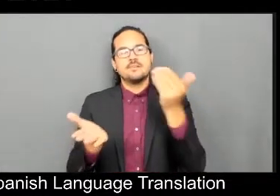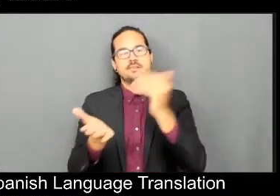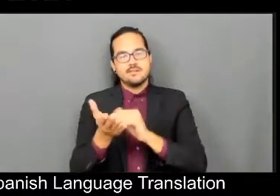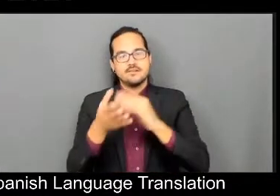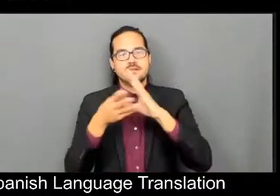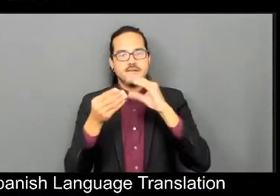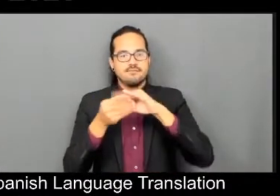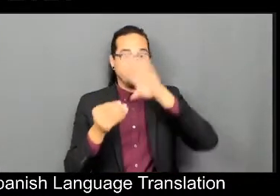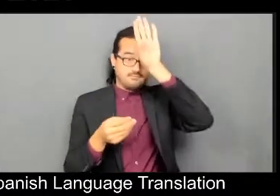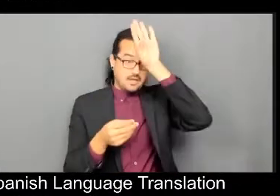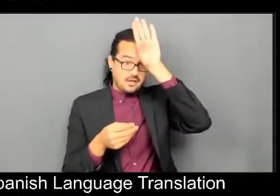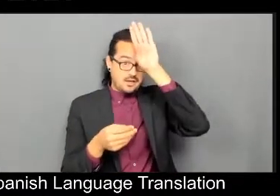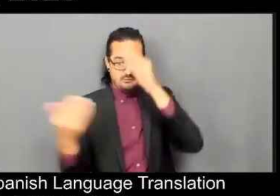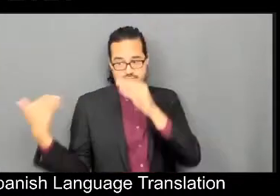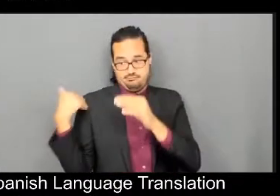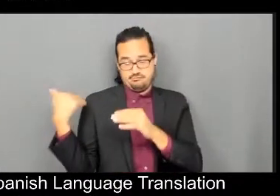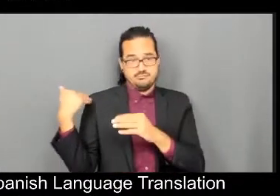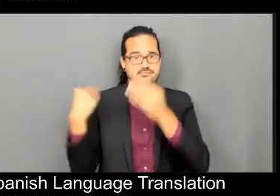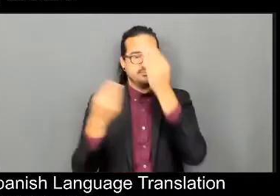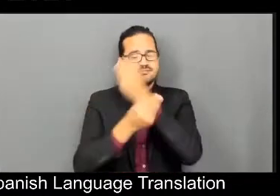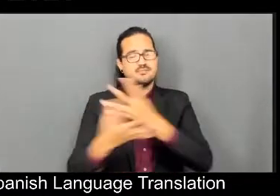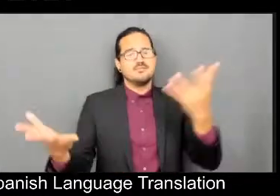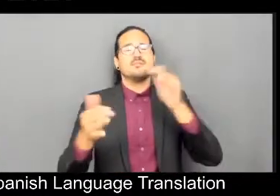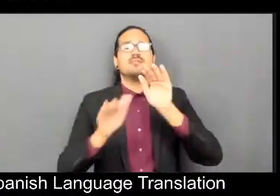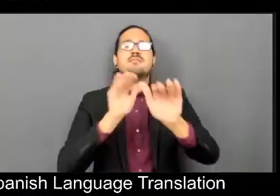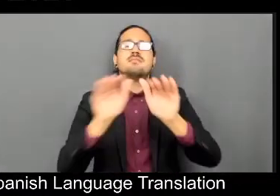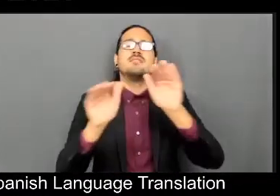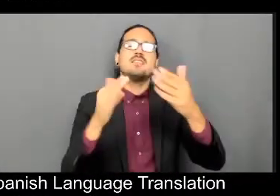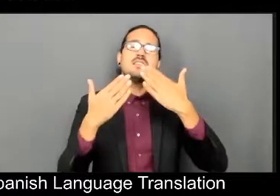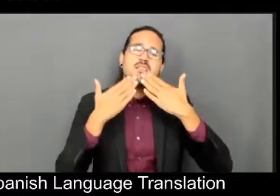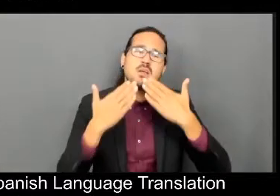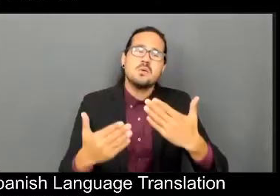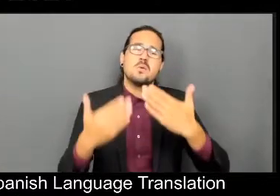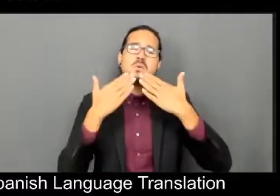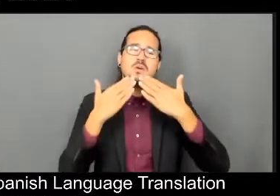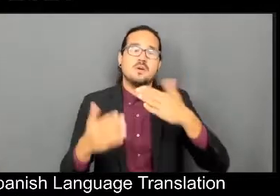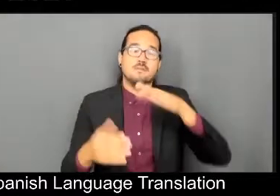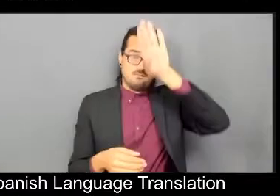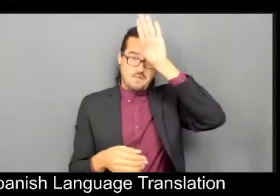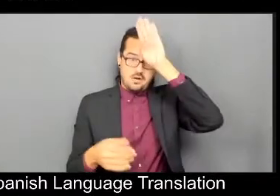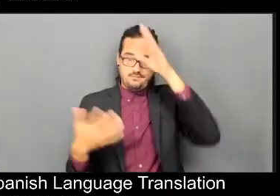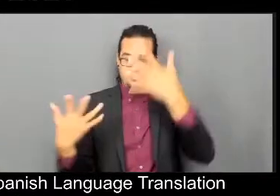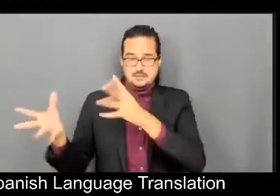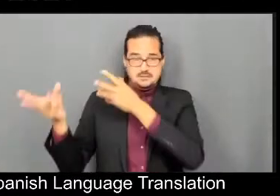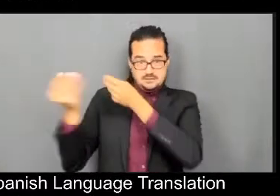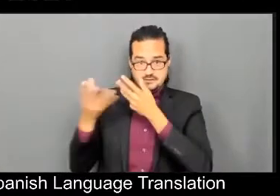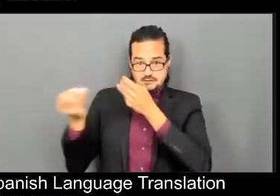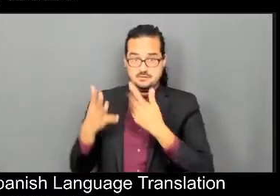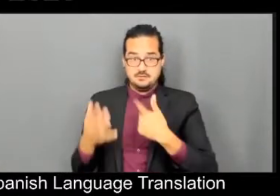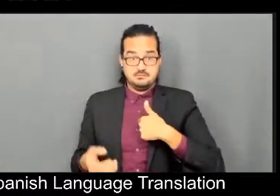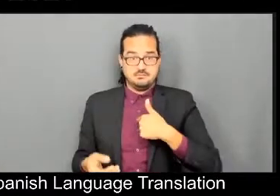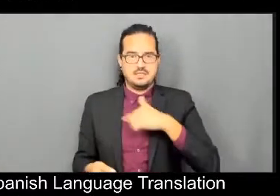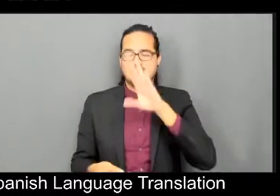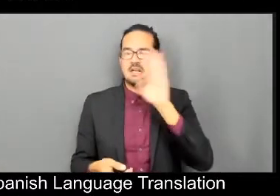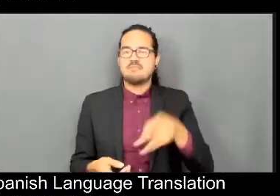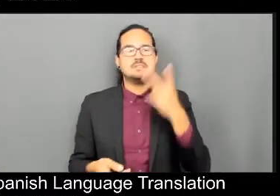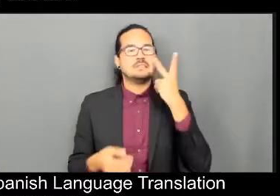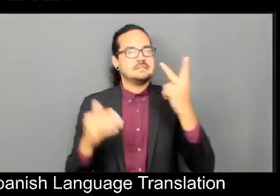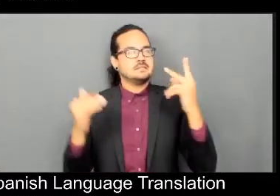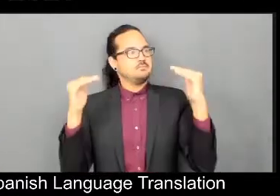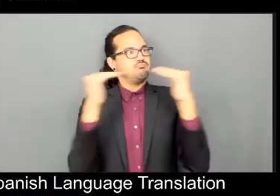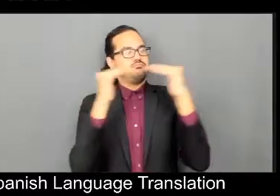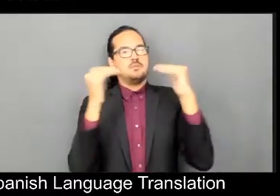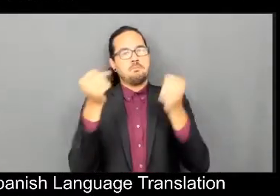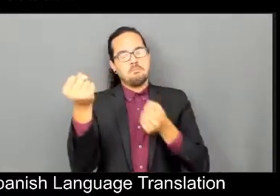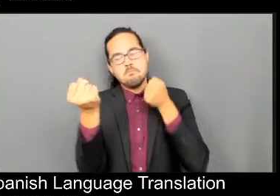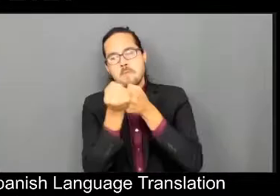a lot of them are commenting, and I myself have never seen so many wonderful thank you firefighter signs out there. It's